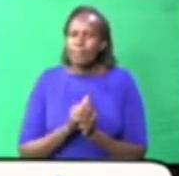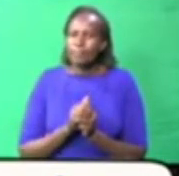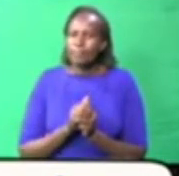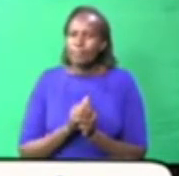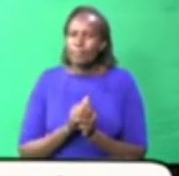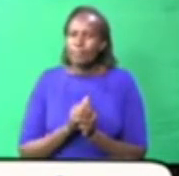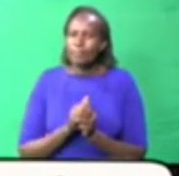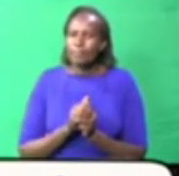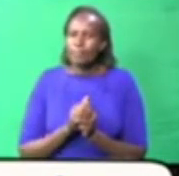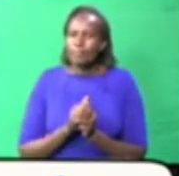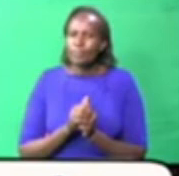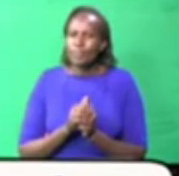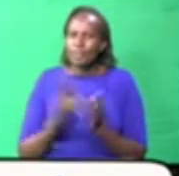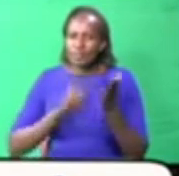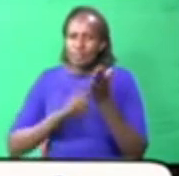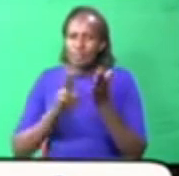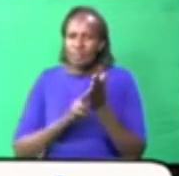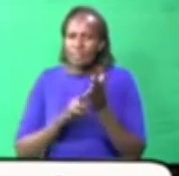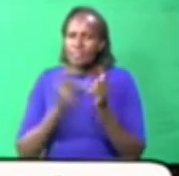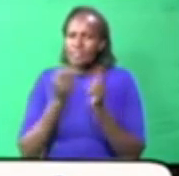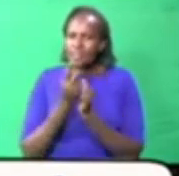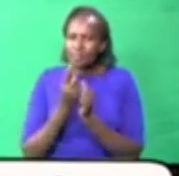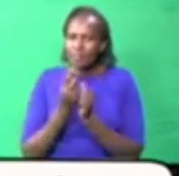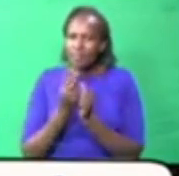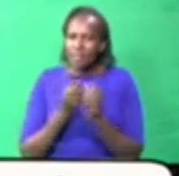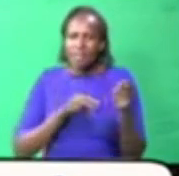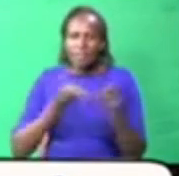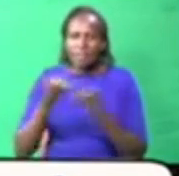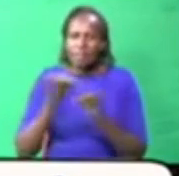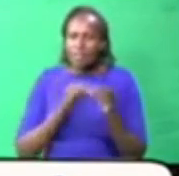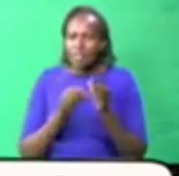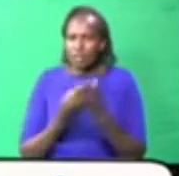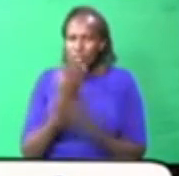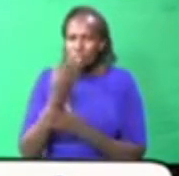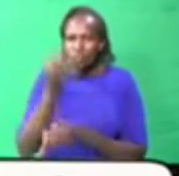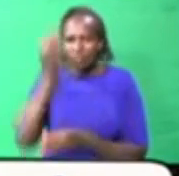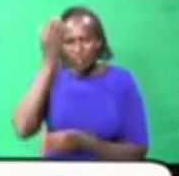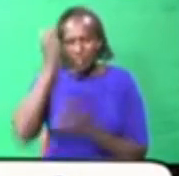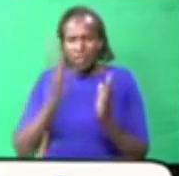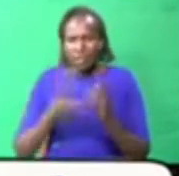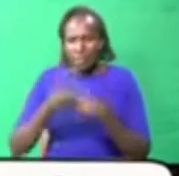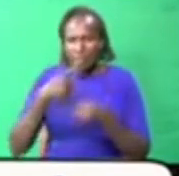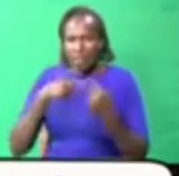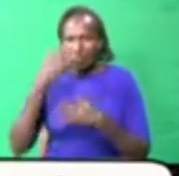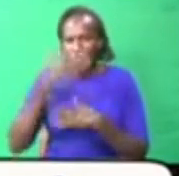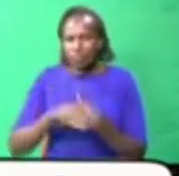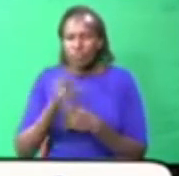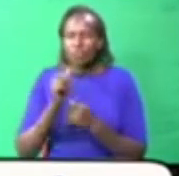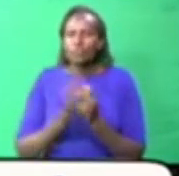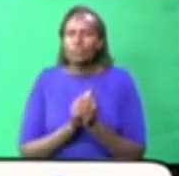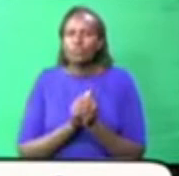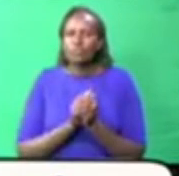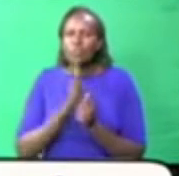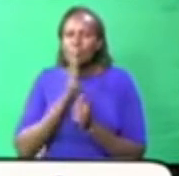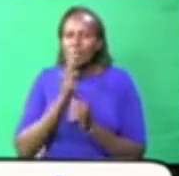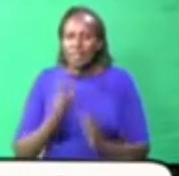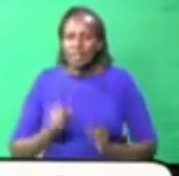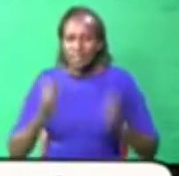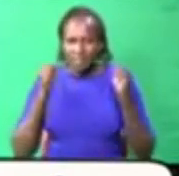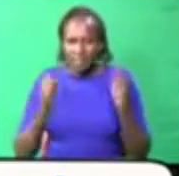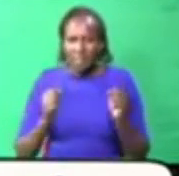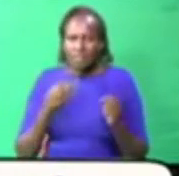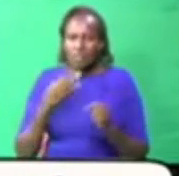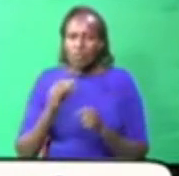servants. Verse 11. May the groans of the prisoners come before you. By the strength of your